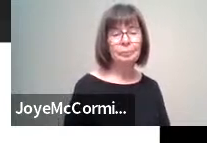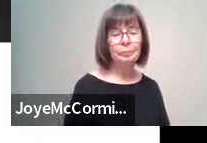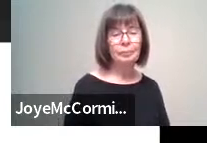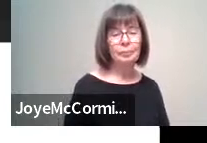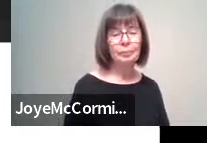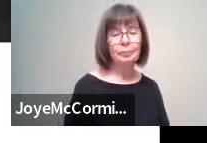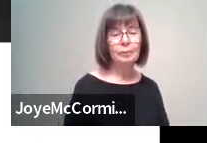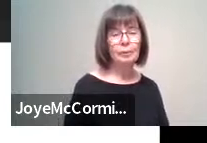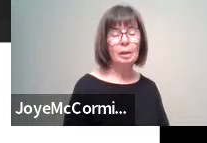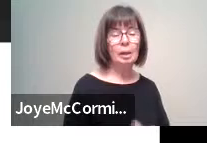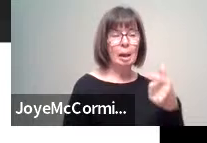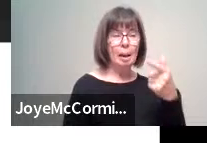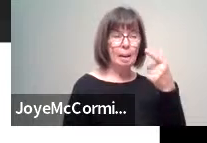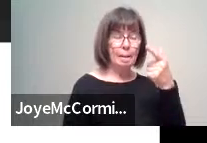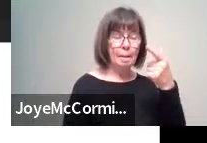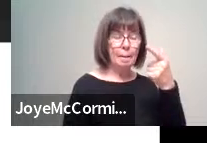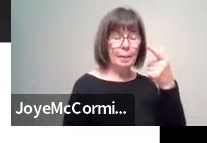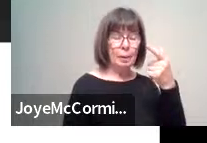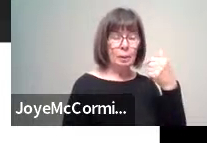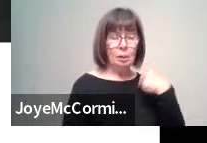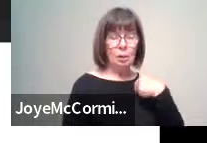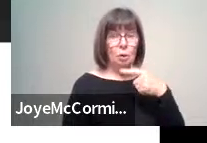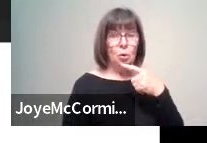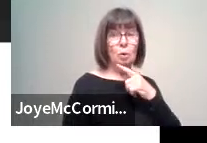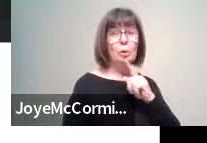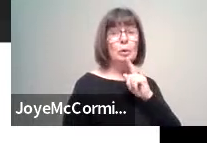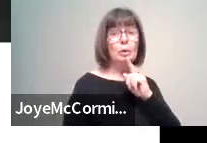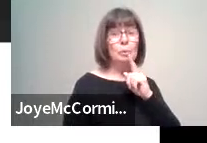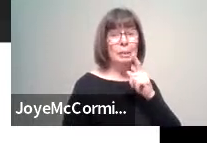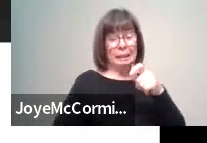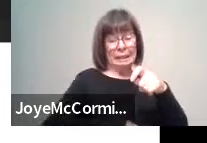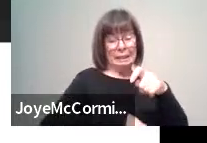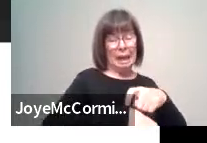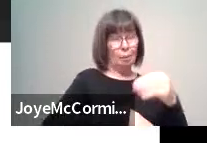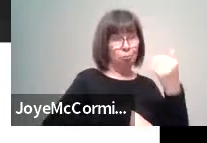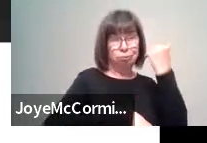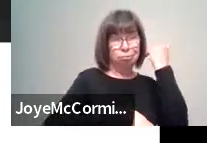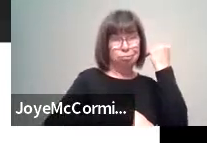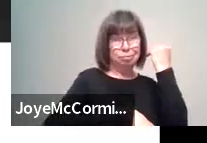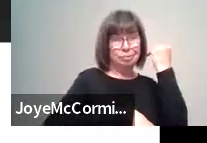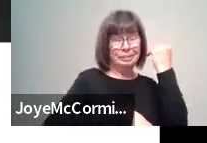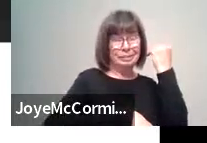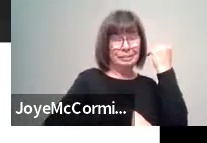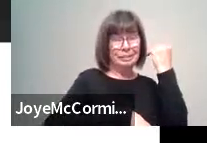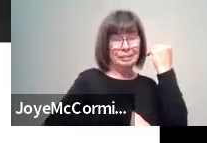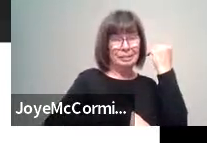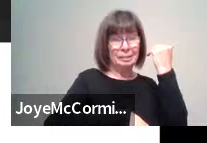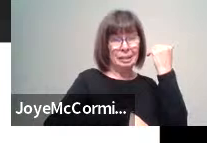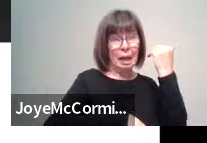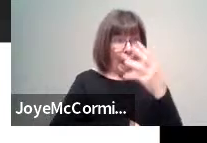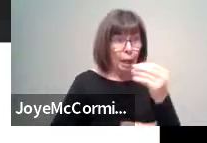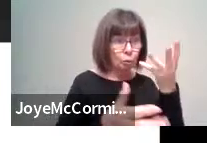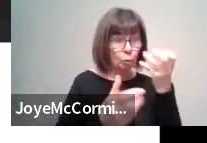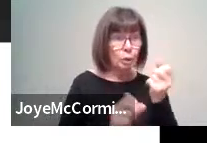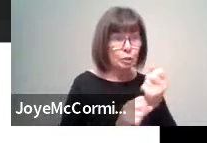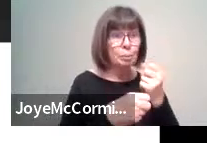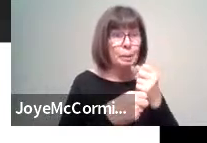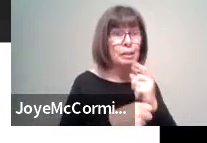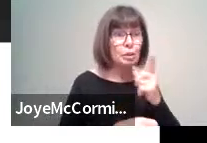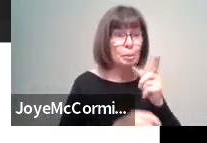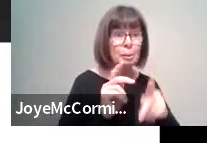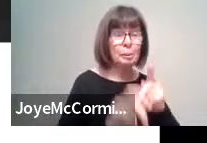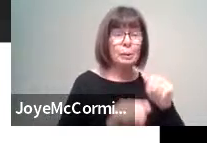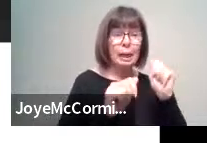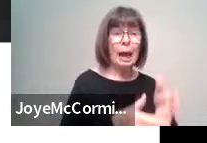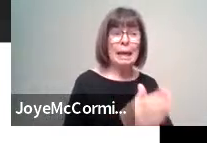Because we are really at time, we want to make sure that people can ask a couple